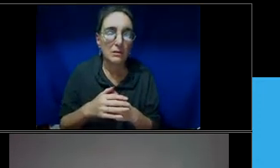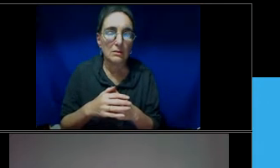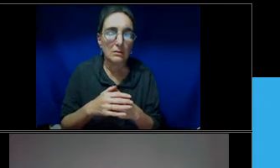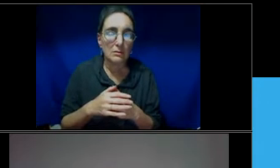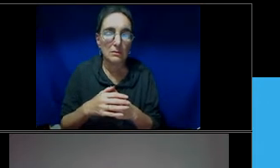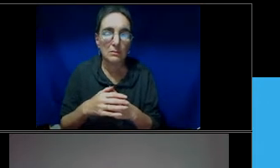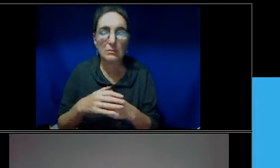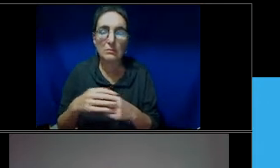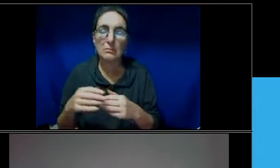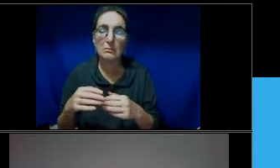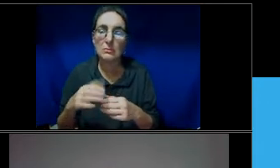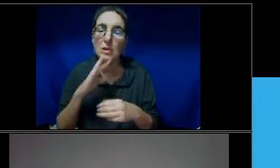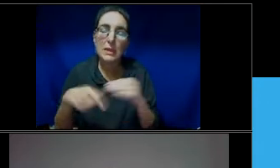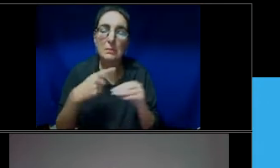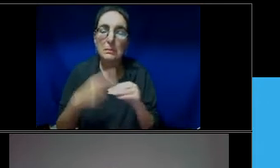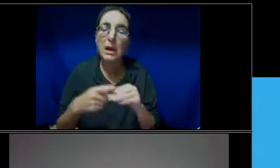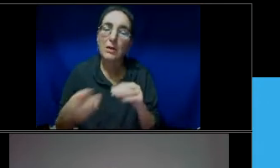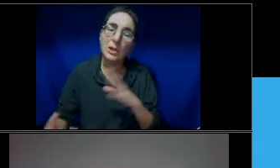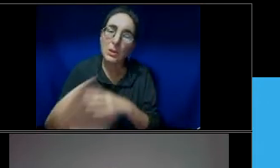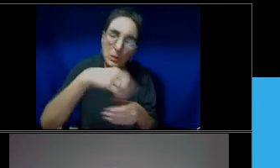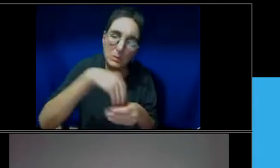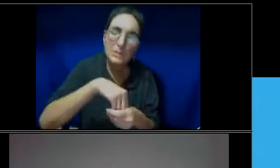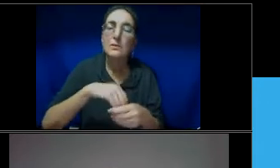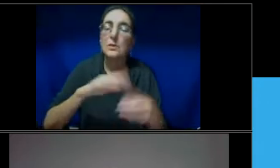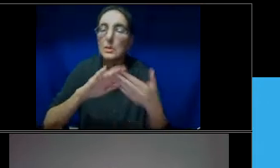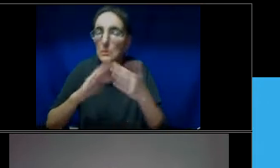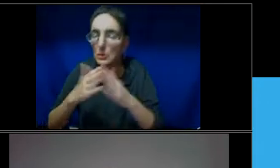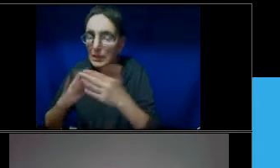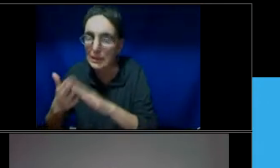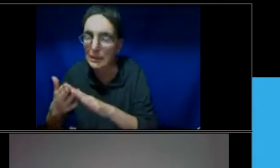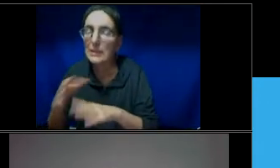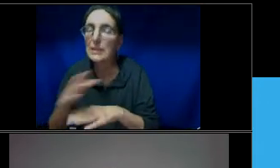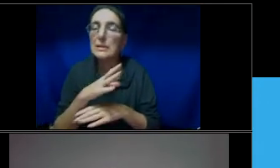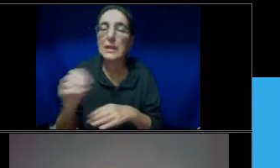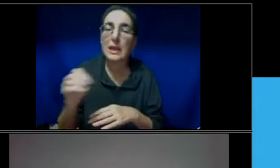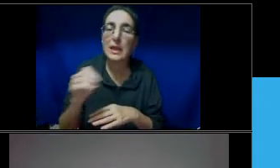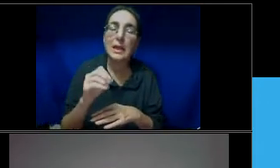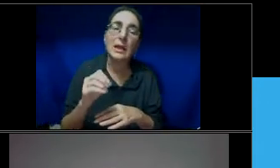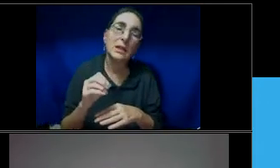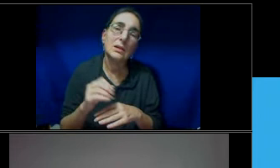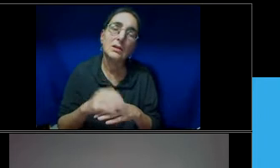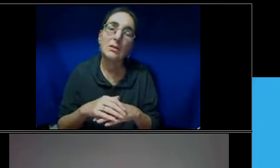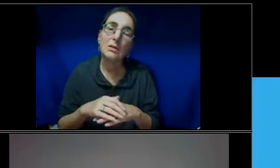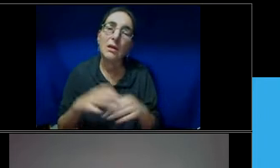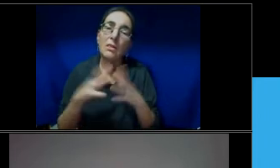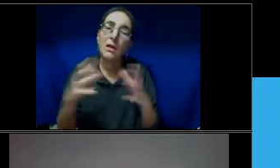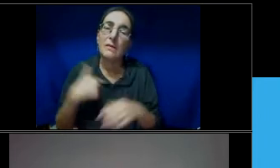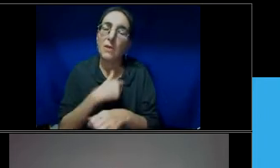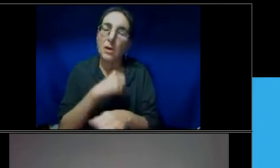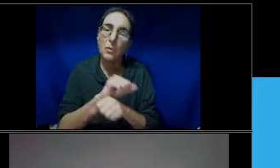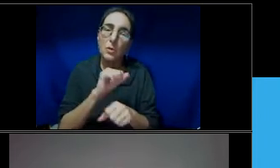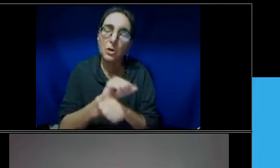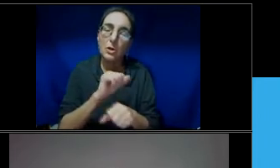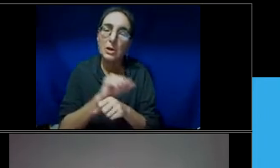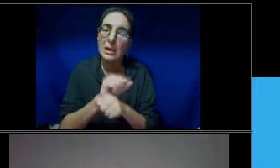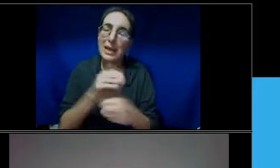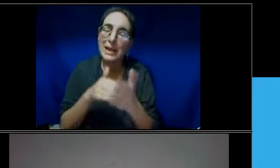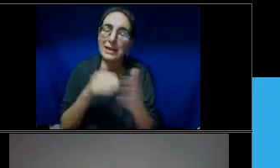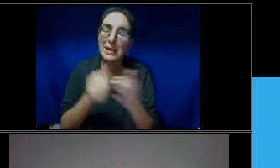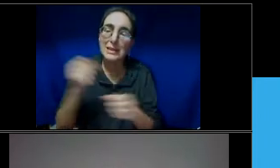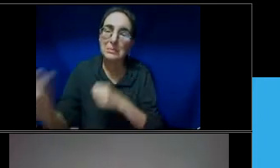inclusive communities. There's space around anti-displacement in a lot of our work. And so when we're looking